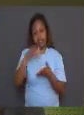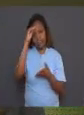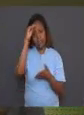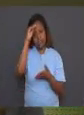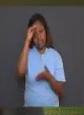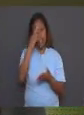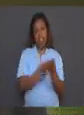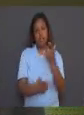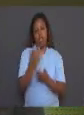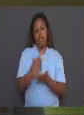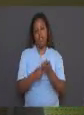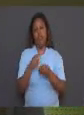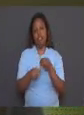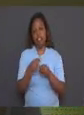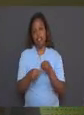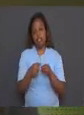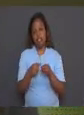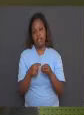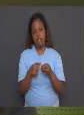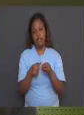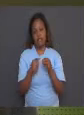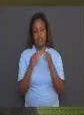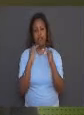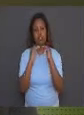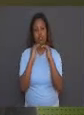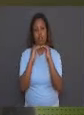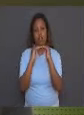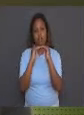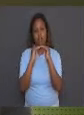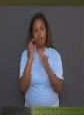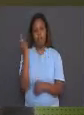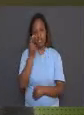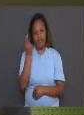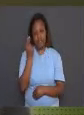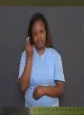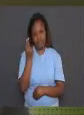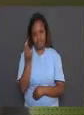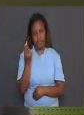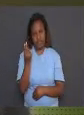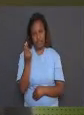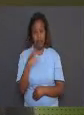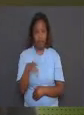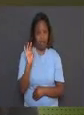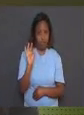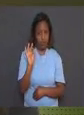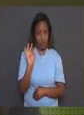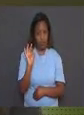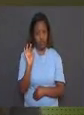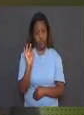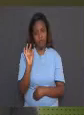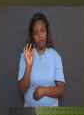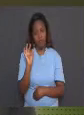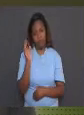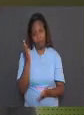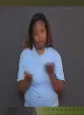In this lesson, we have talked about the mutual benefits that